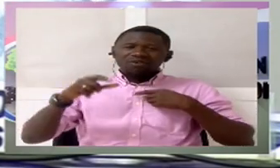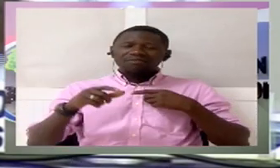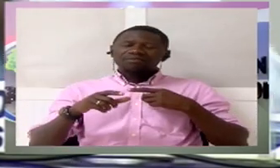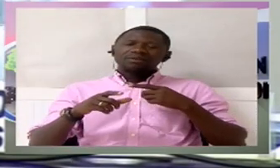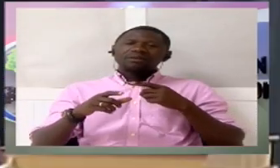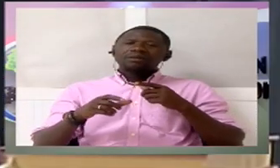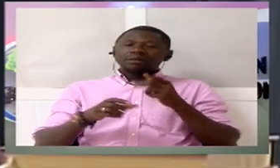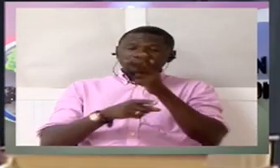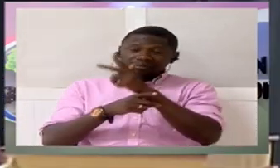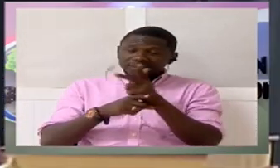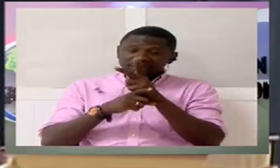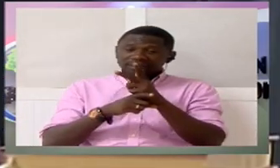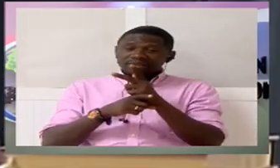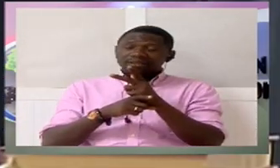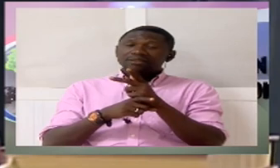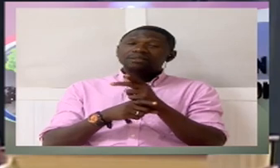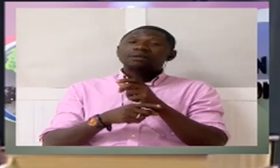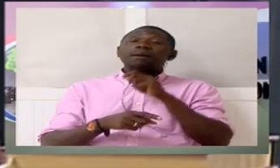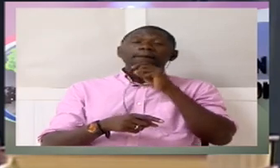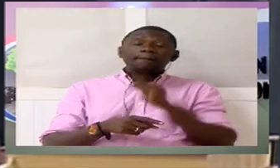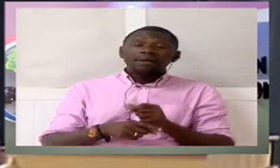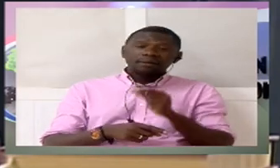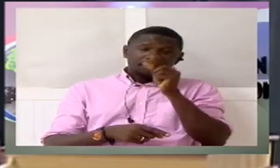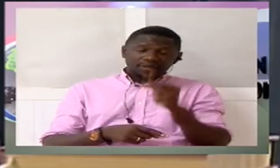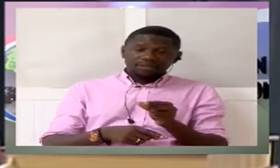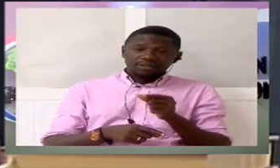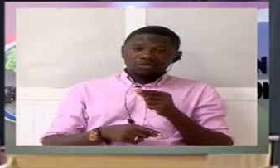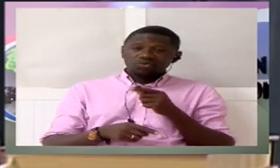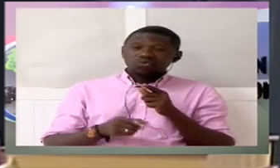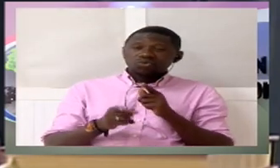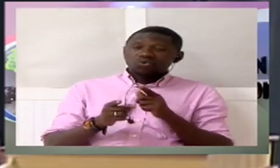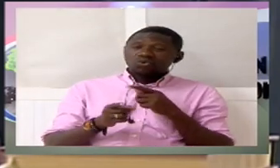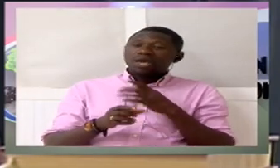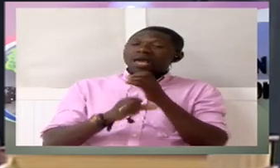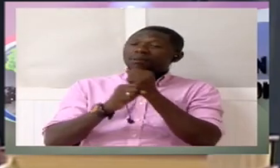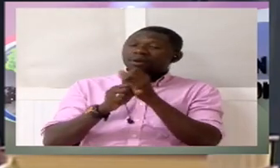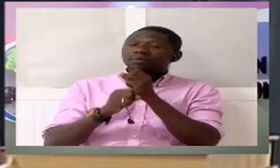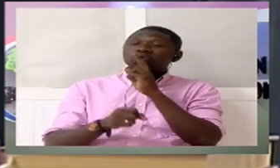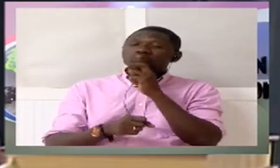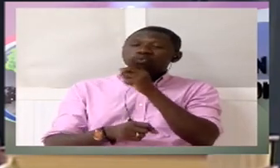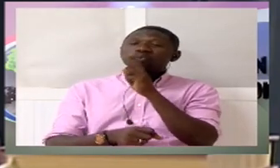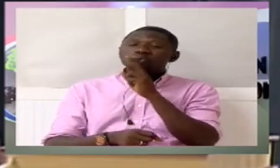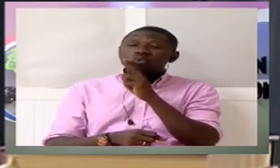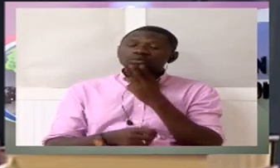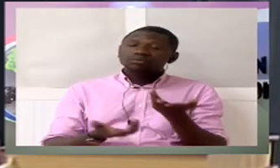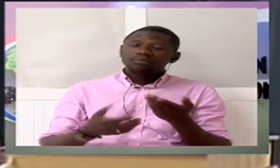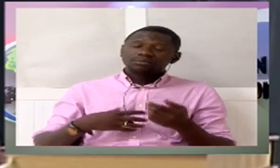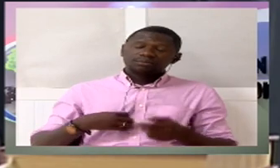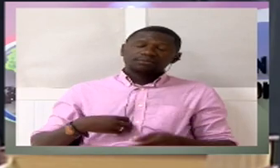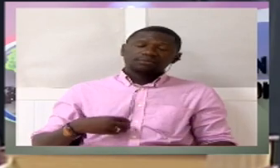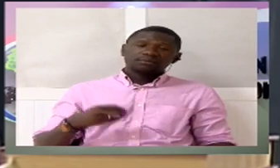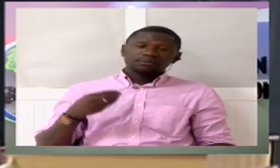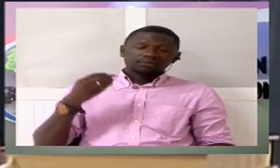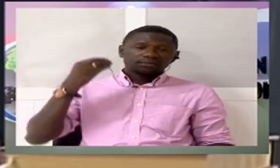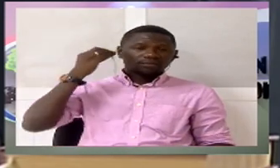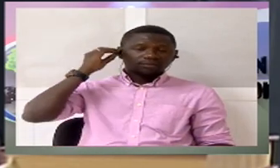with? Kato ika kole ya bale salang buruka ukoke ka tabiru ke babaye aninka